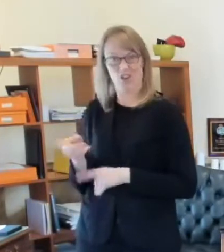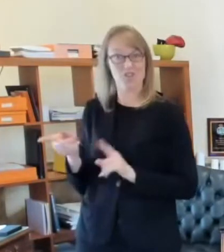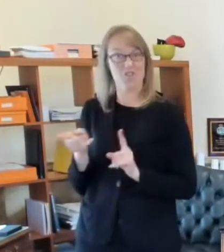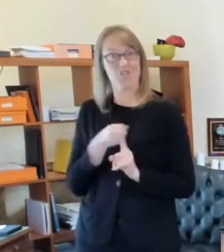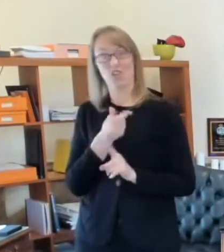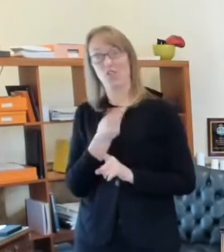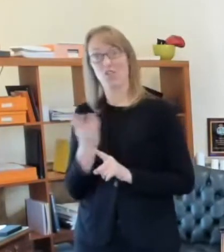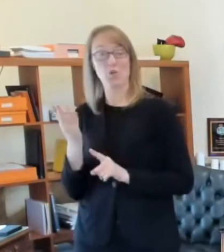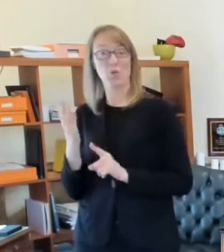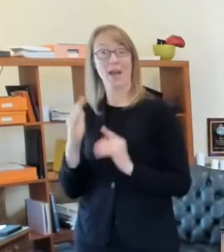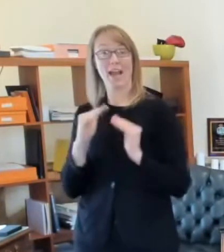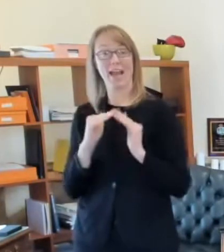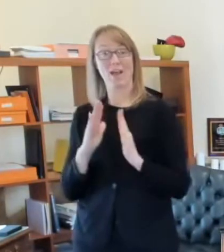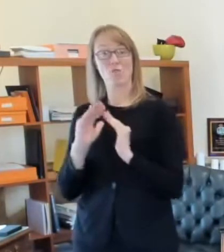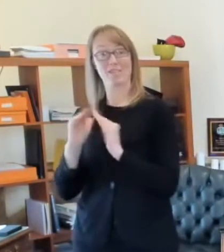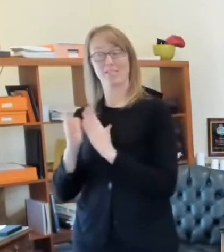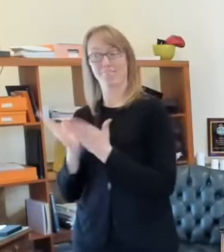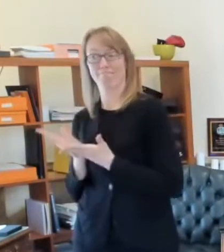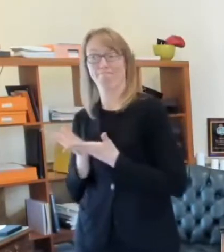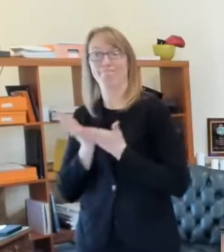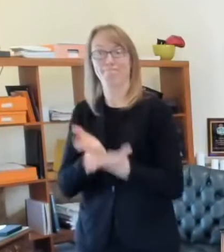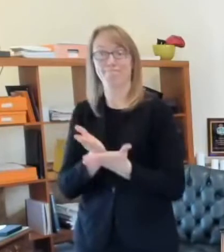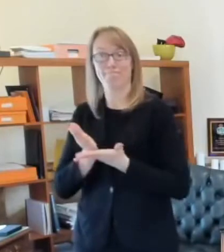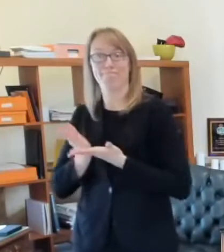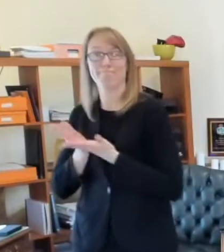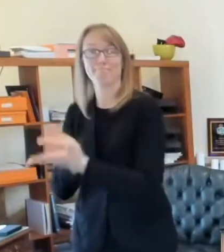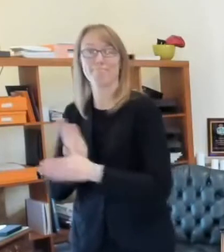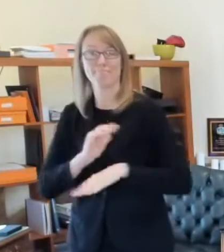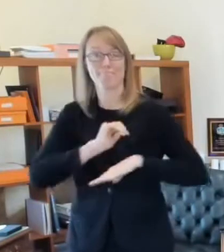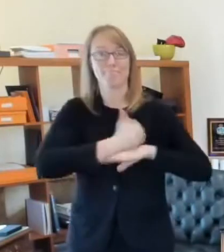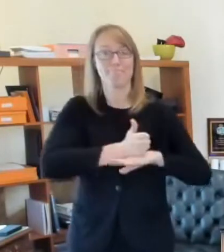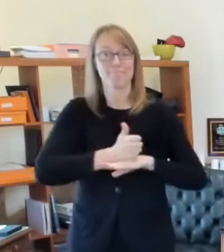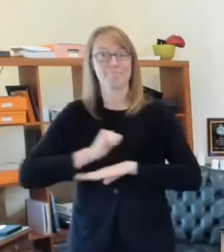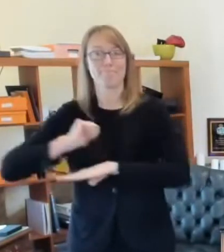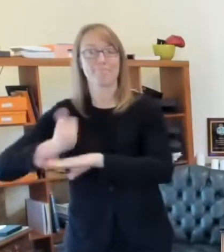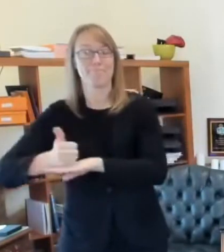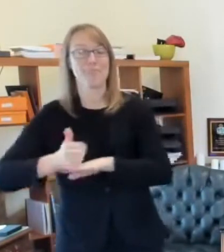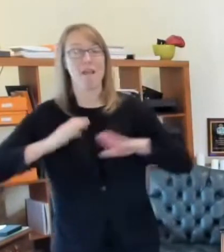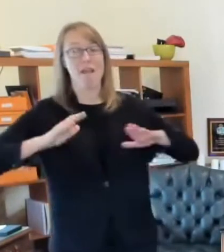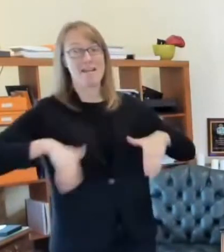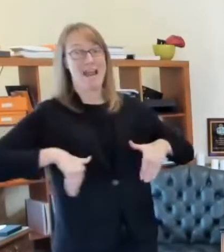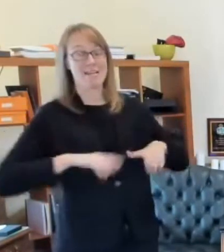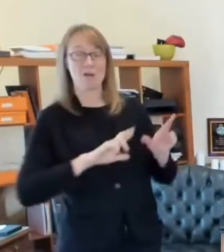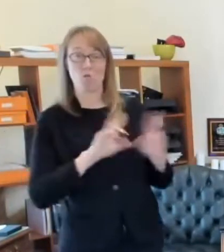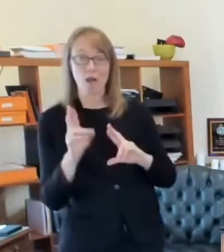today, we'll have 20 or 30 tiny homes there. And they're not quite ready for occupancy. We're going to install